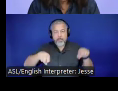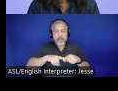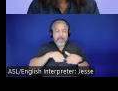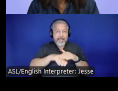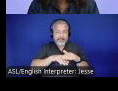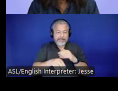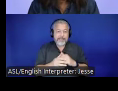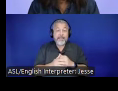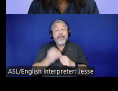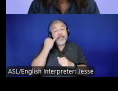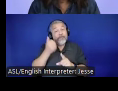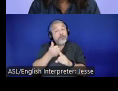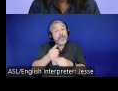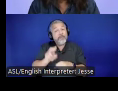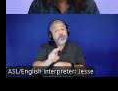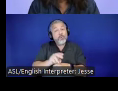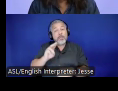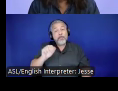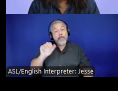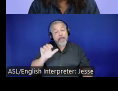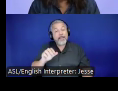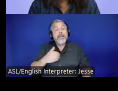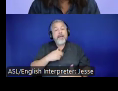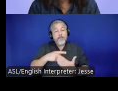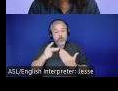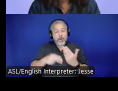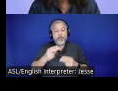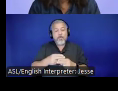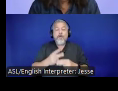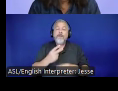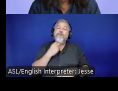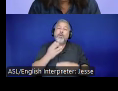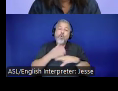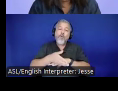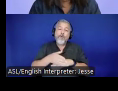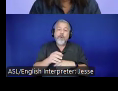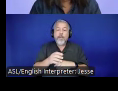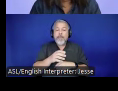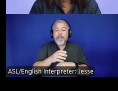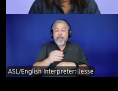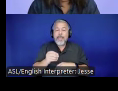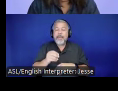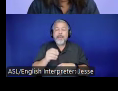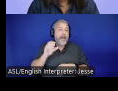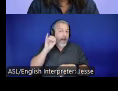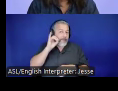If you're a Mac user, there's VoiceOver, as well as iPhones or iPads.